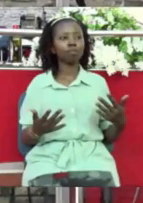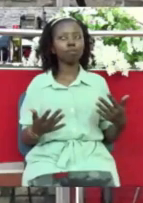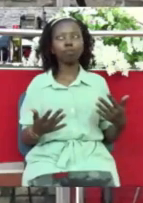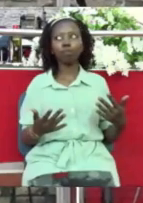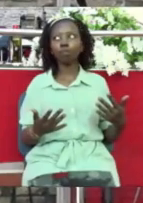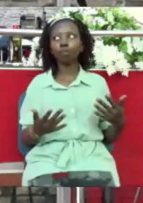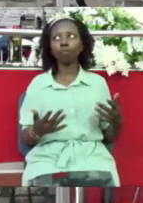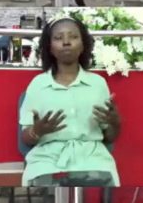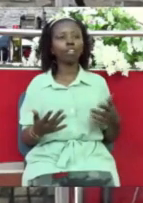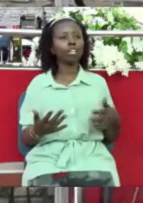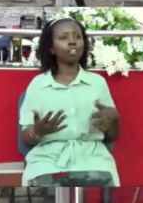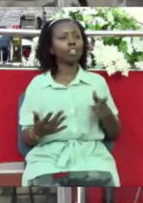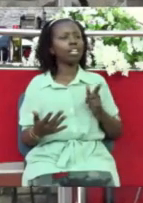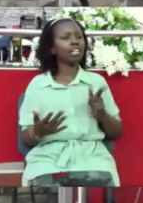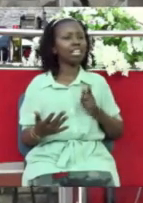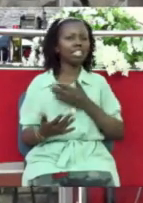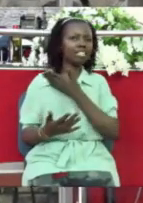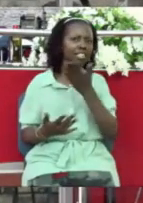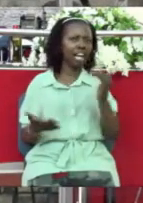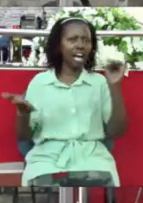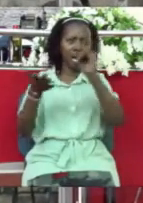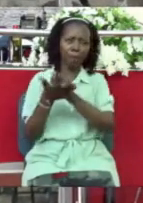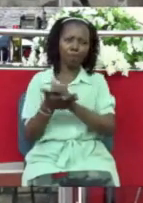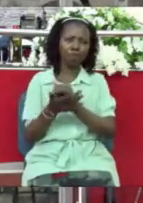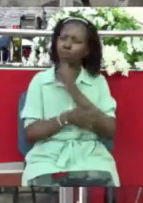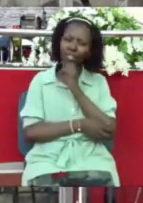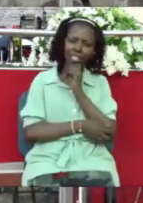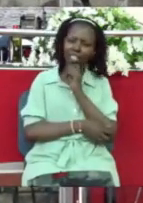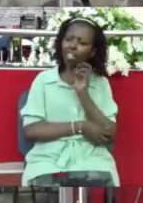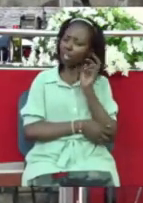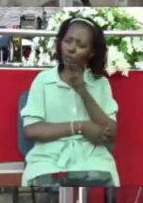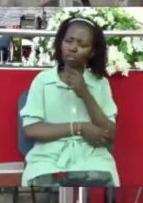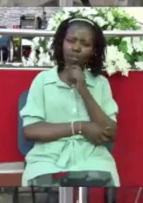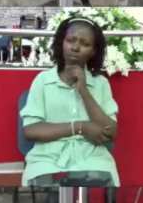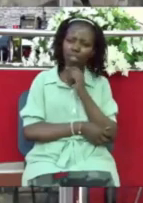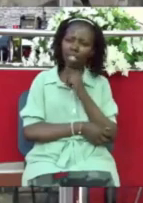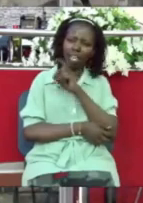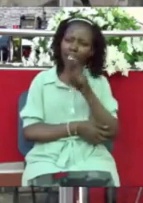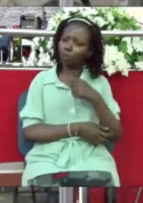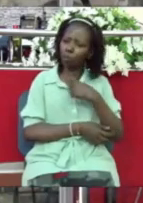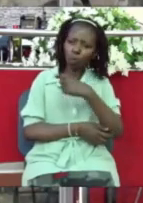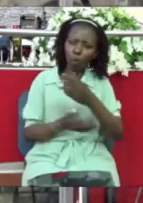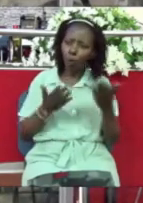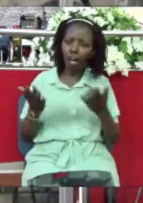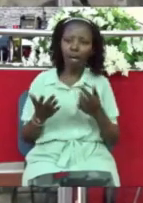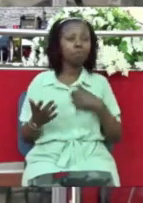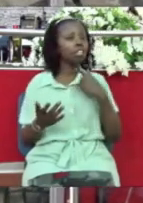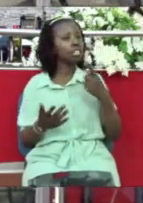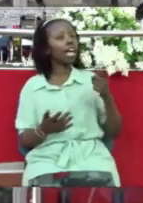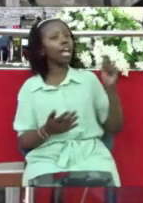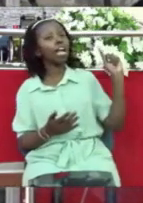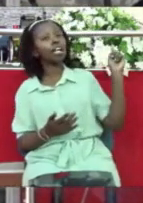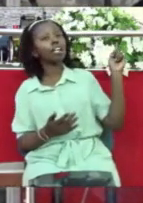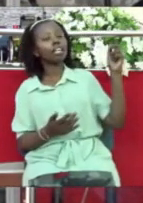the ladies there wondered. Wale wadada pale wakashangaa. And they looked at me. Wakani, where are you going? Nairobi. Unaenda wapi? Do you have